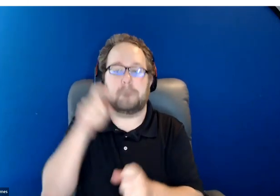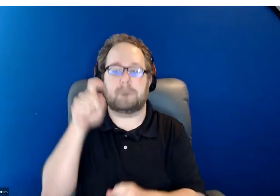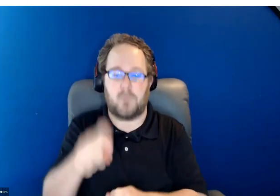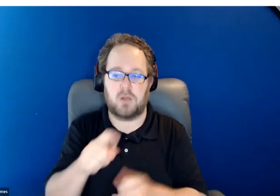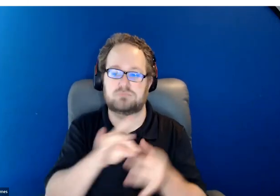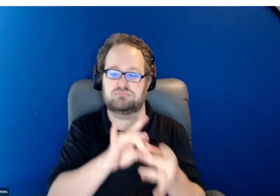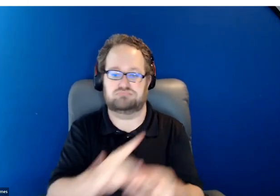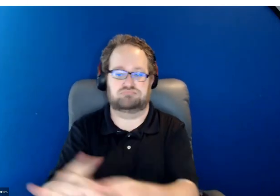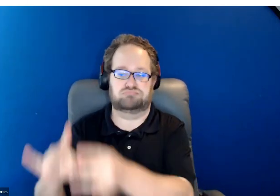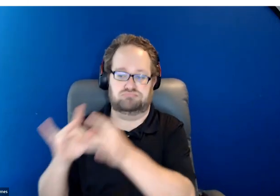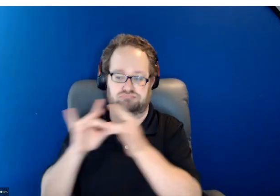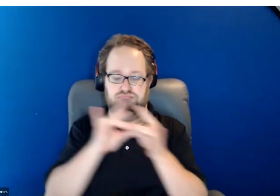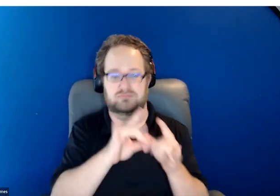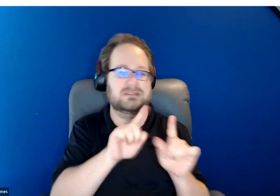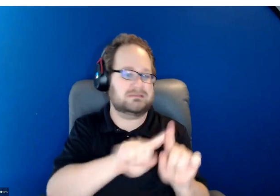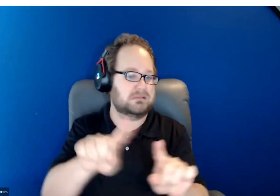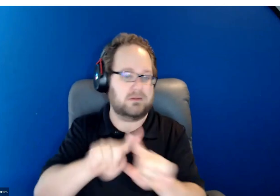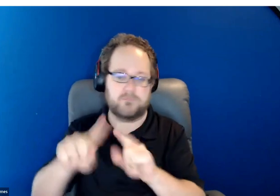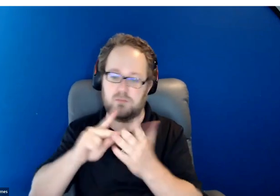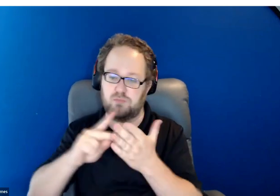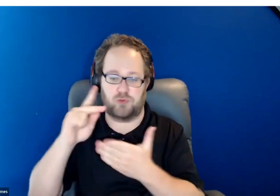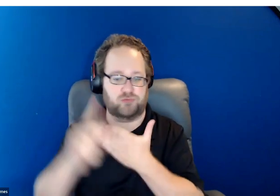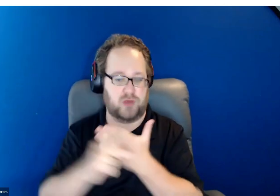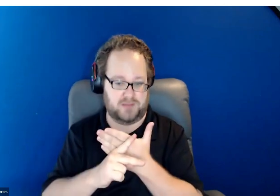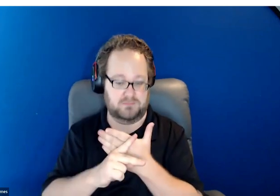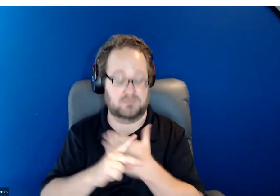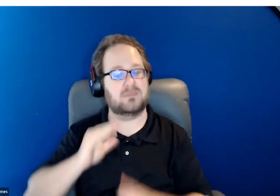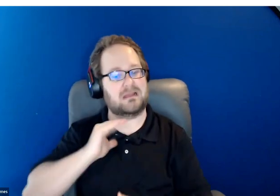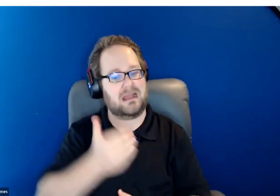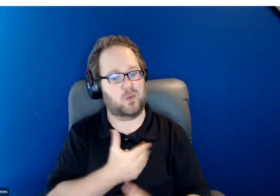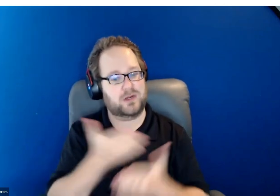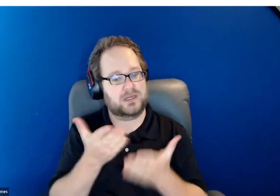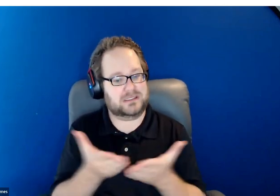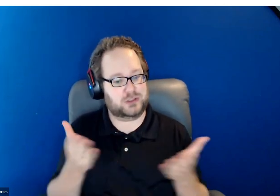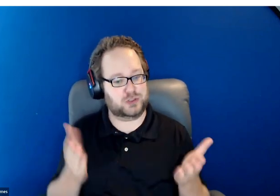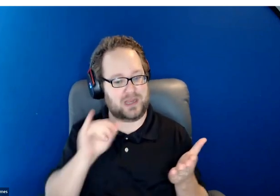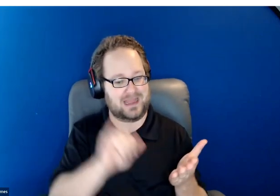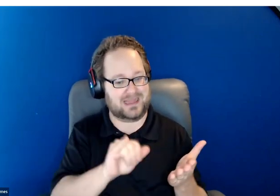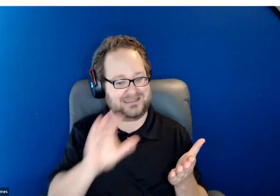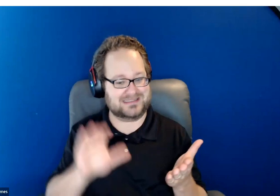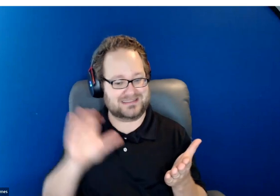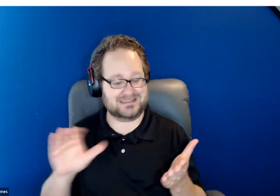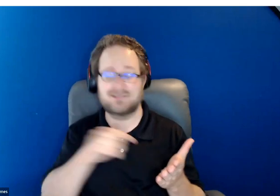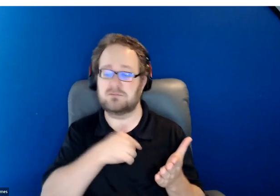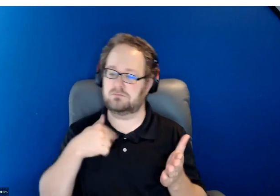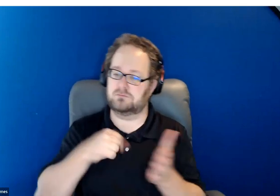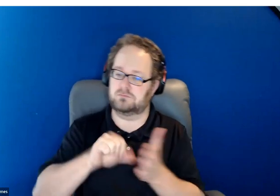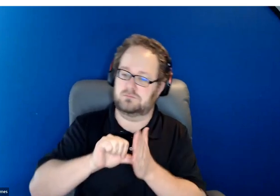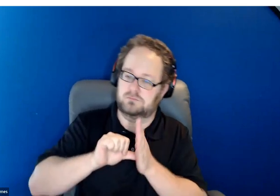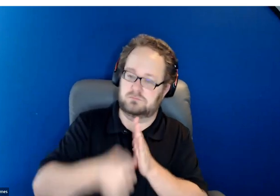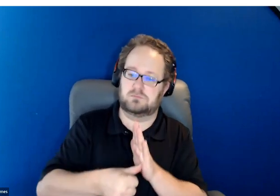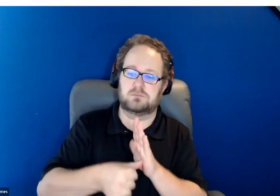programs. ICC action statement for this area strongly emphasizes